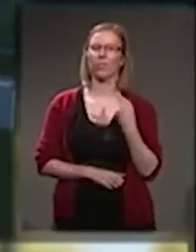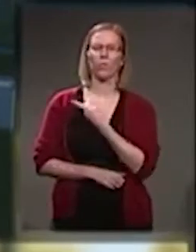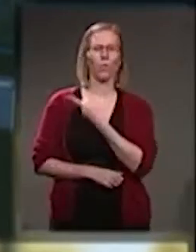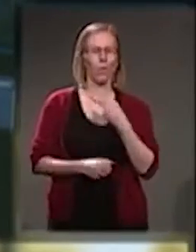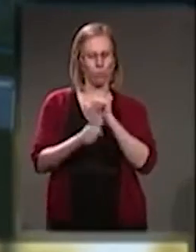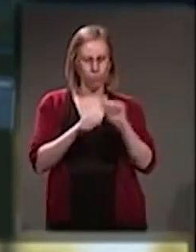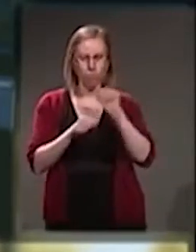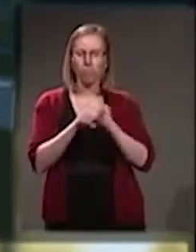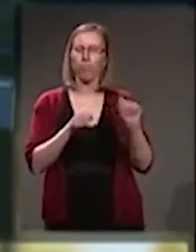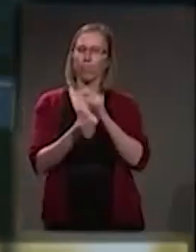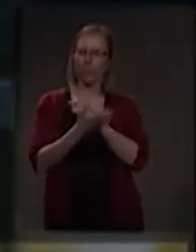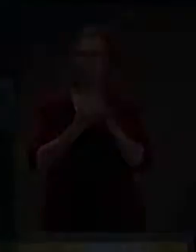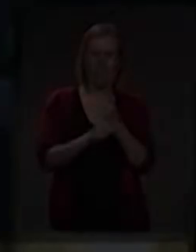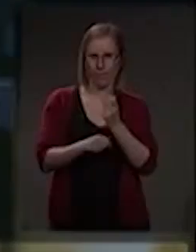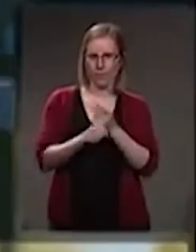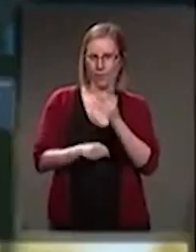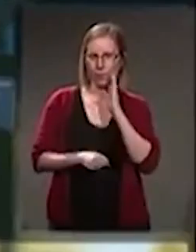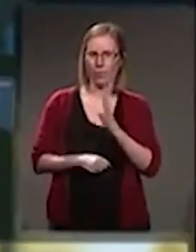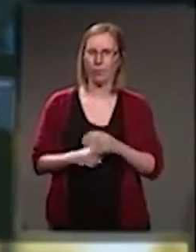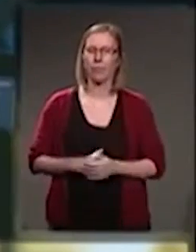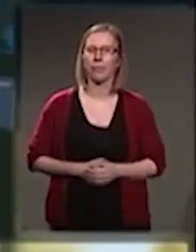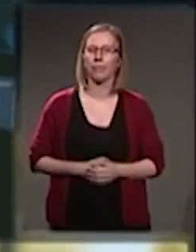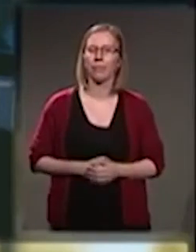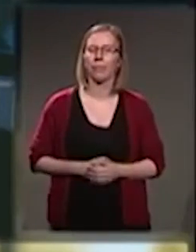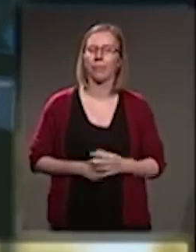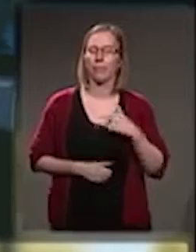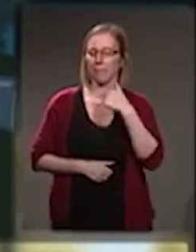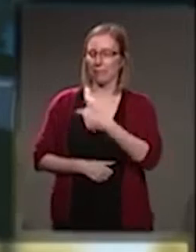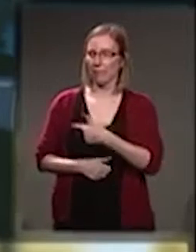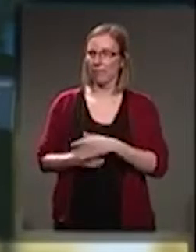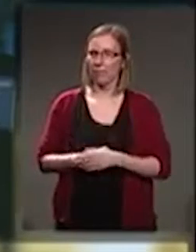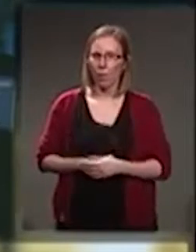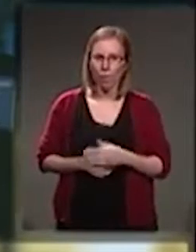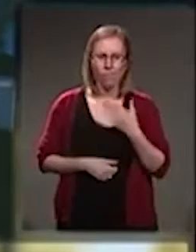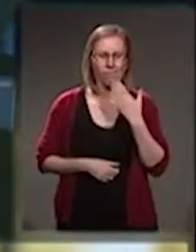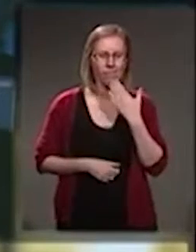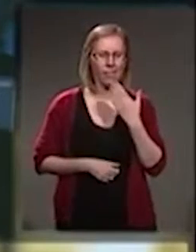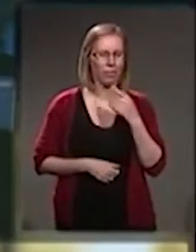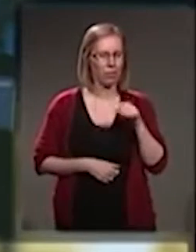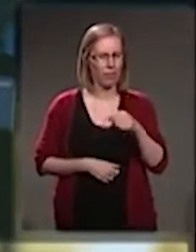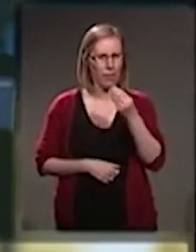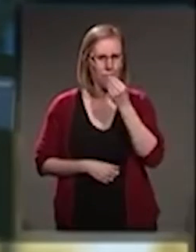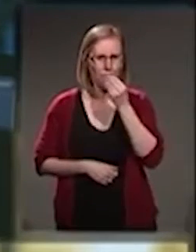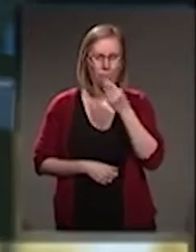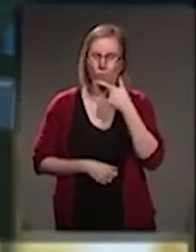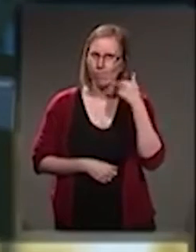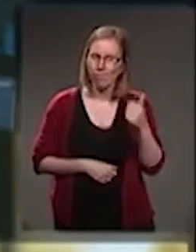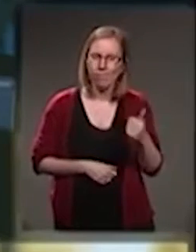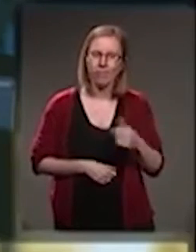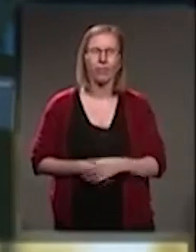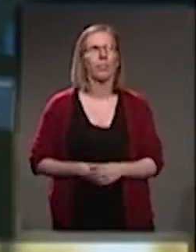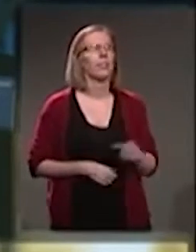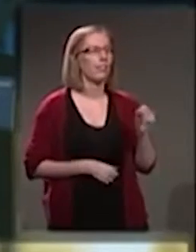but first we go to Christian Roach at the news desk. Thanks, Christian. That food crawl ever looked tasty. Did it ever? I understand you've